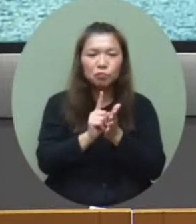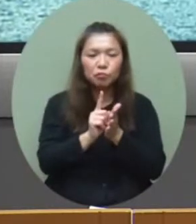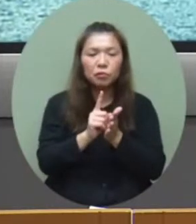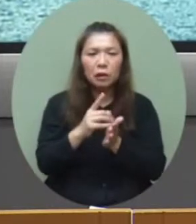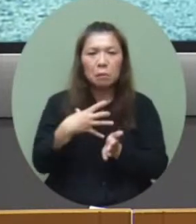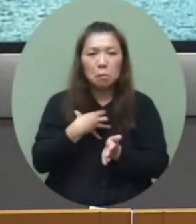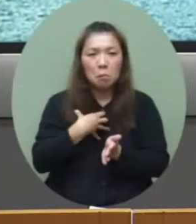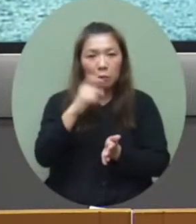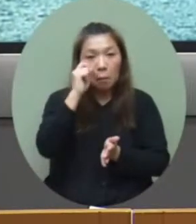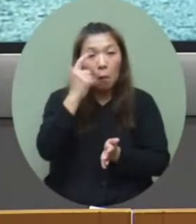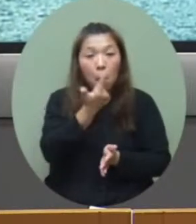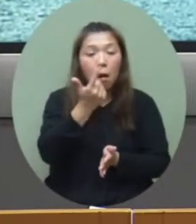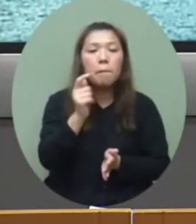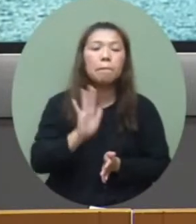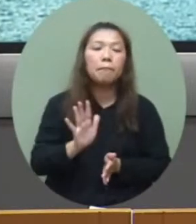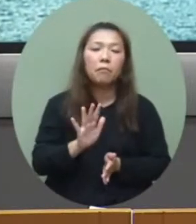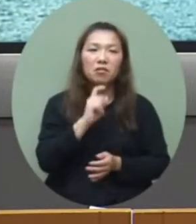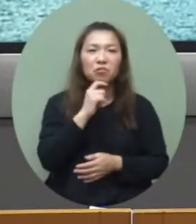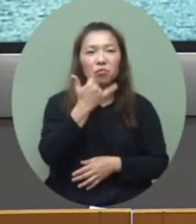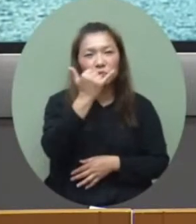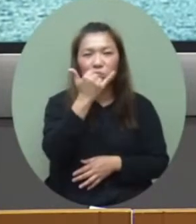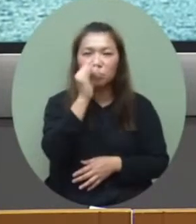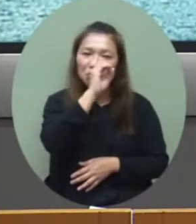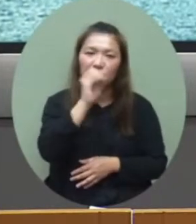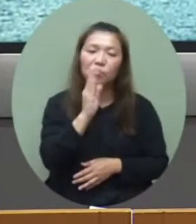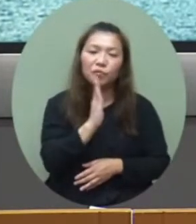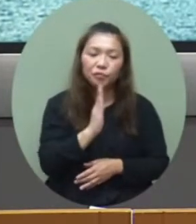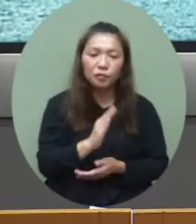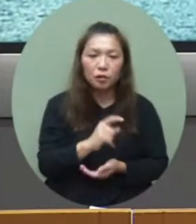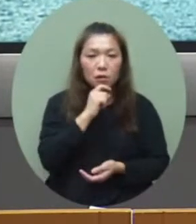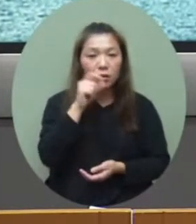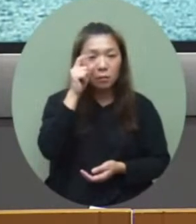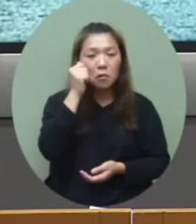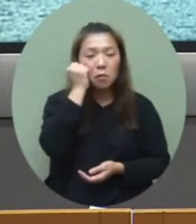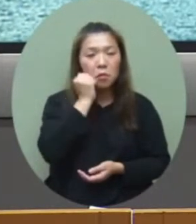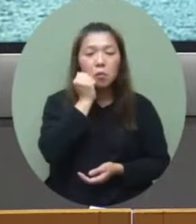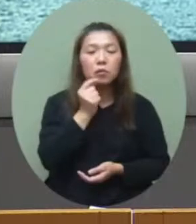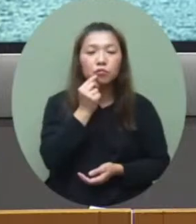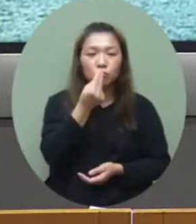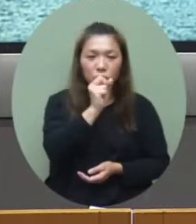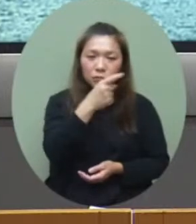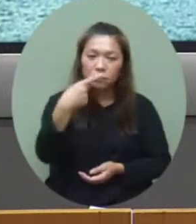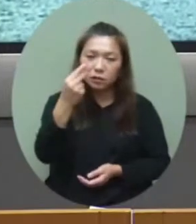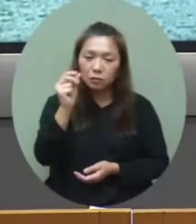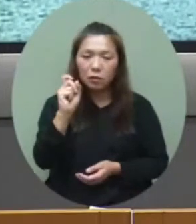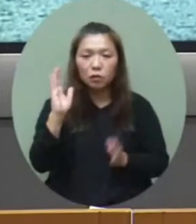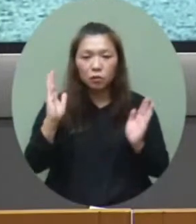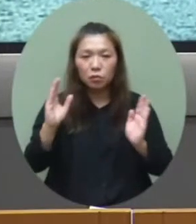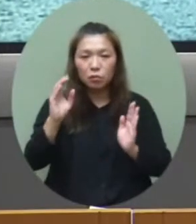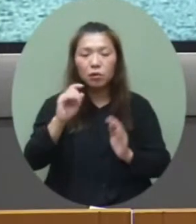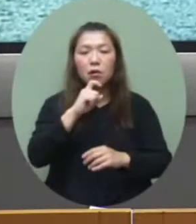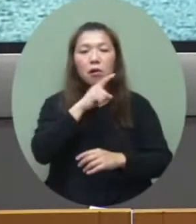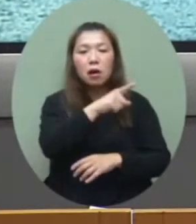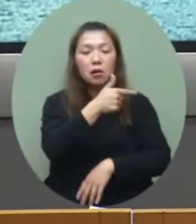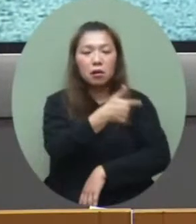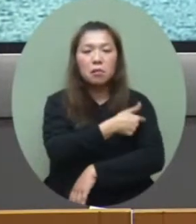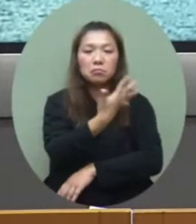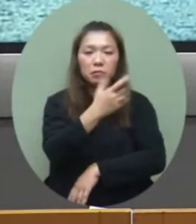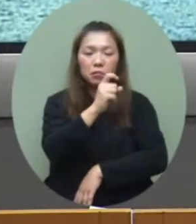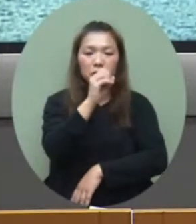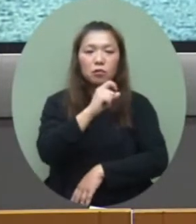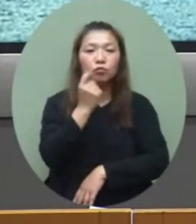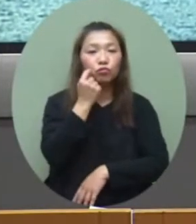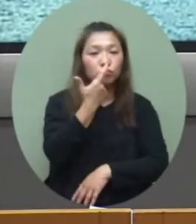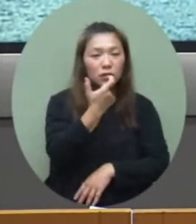As for the population having received 3 jabs, the percentage now only stands at 66%. For